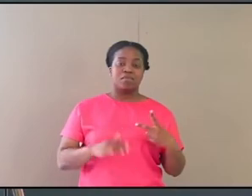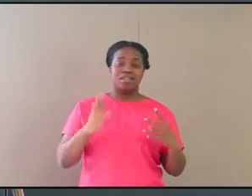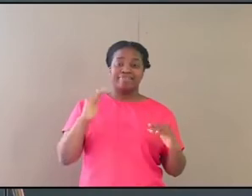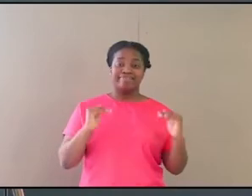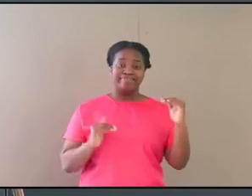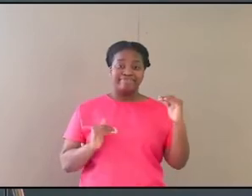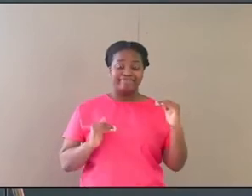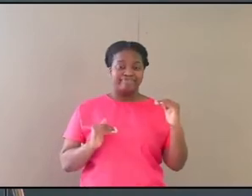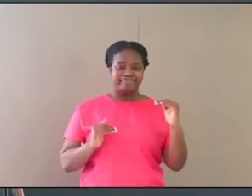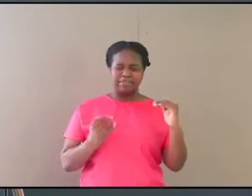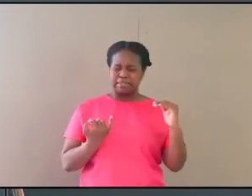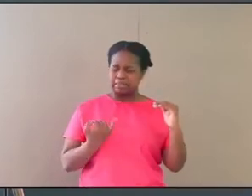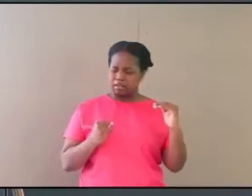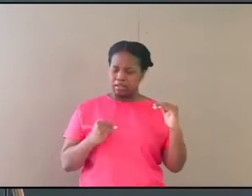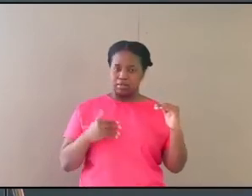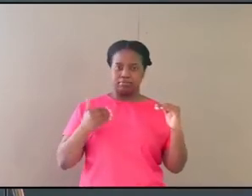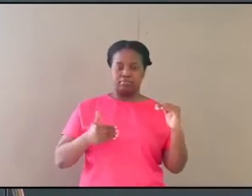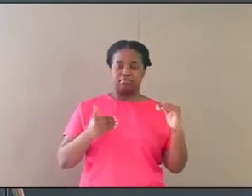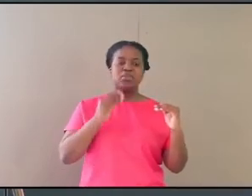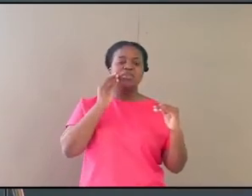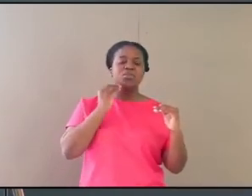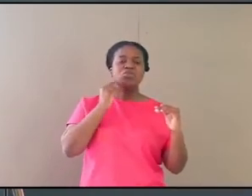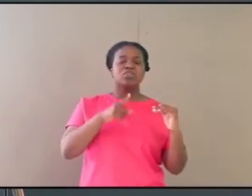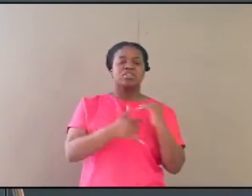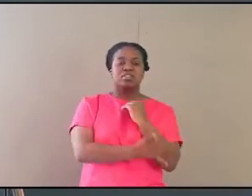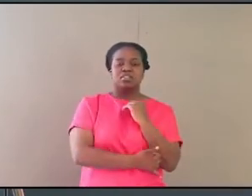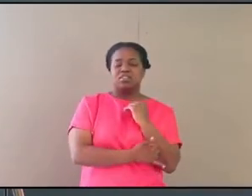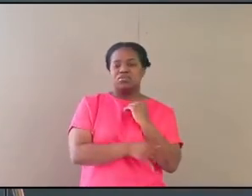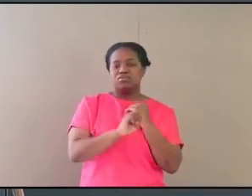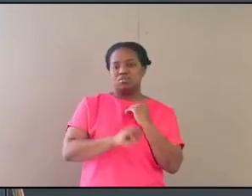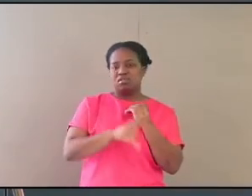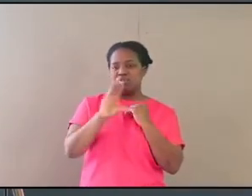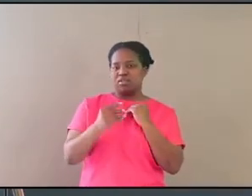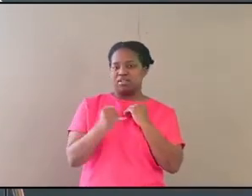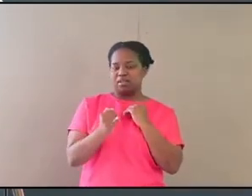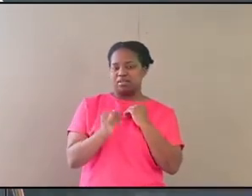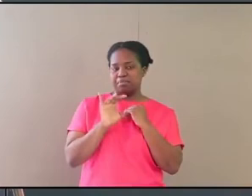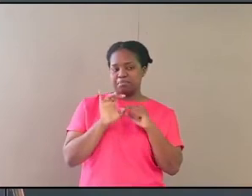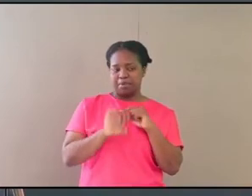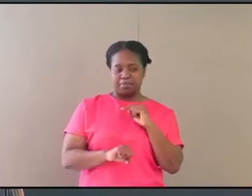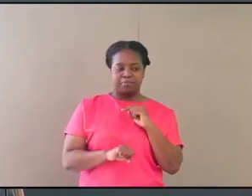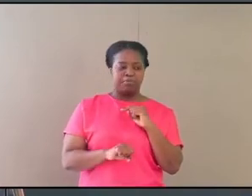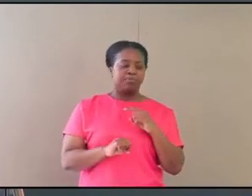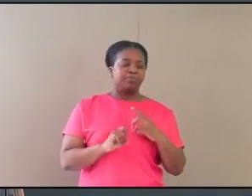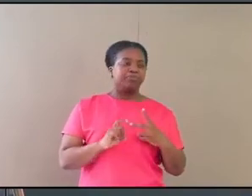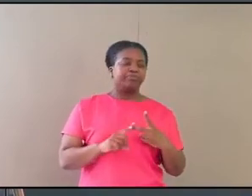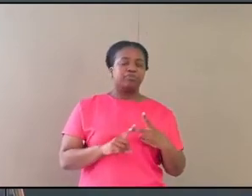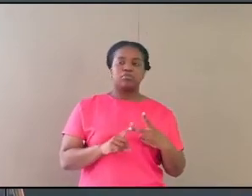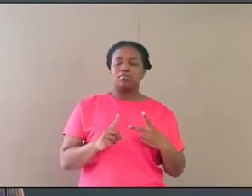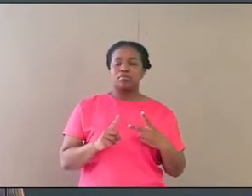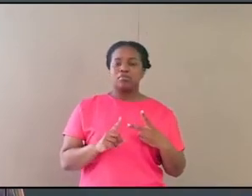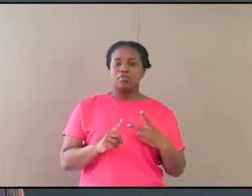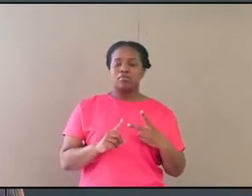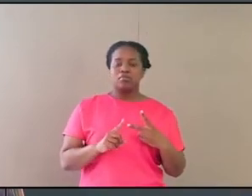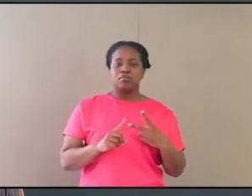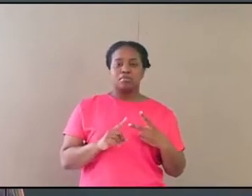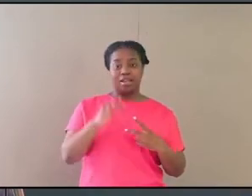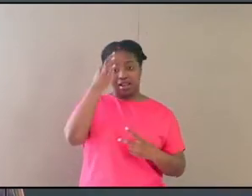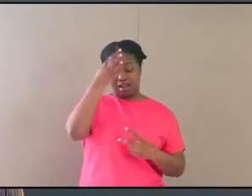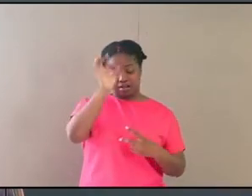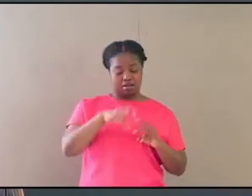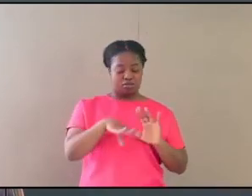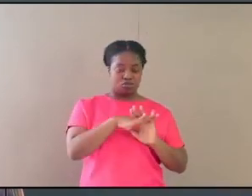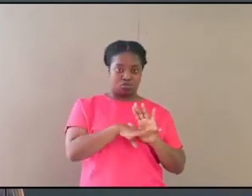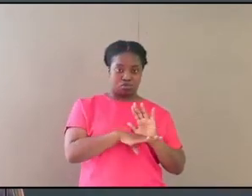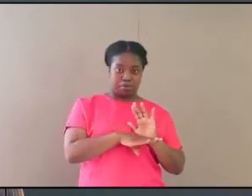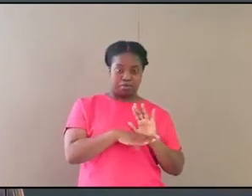that we continue to experience as a country. And a cornerstone of government's program has